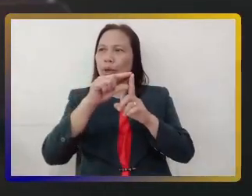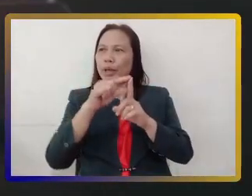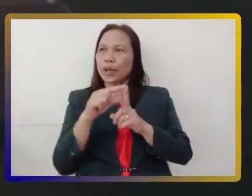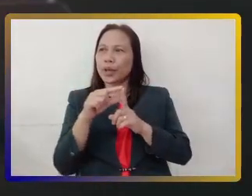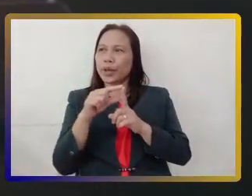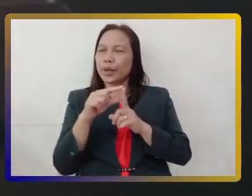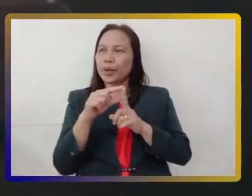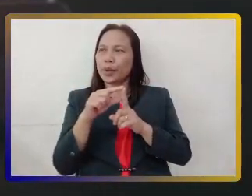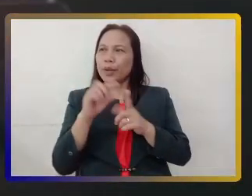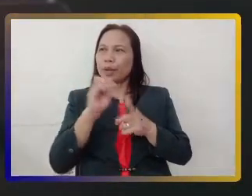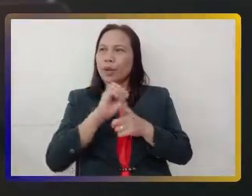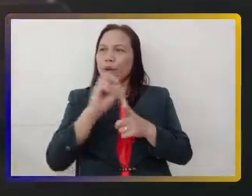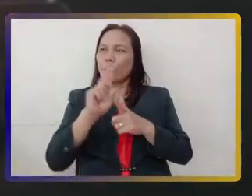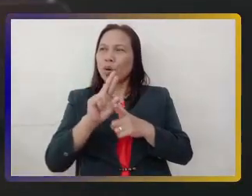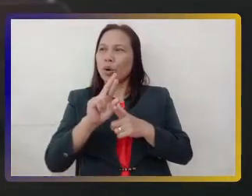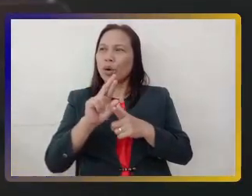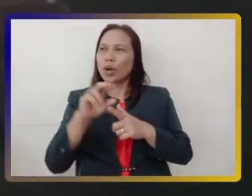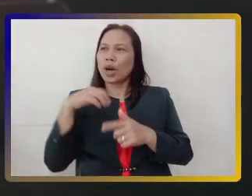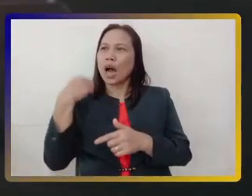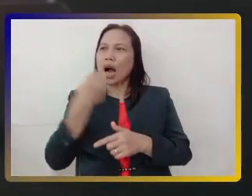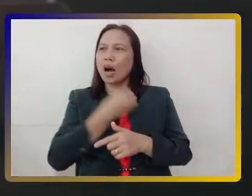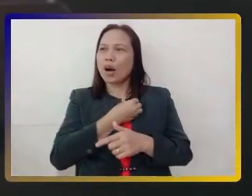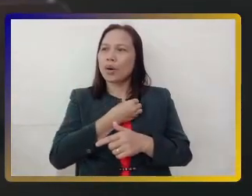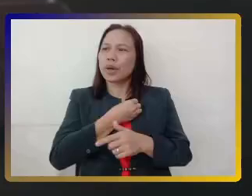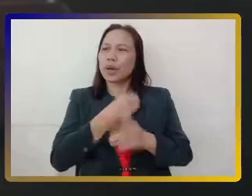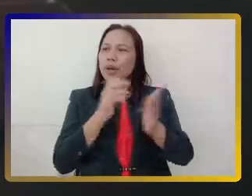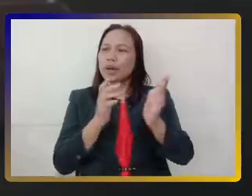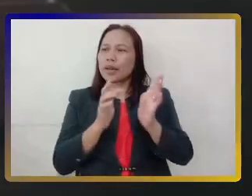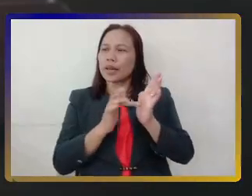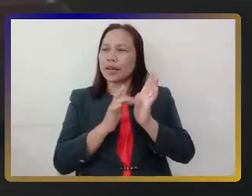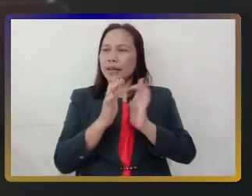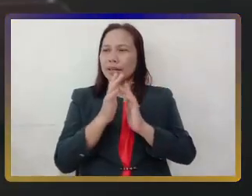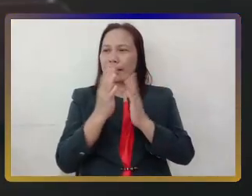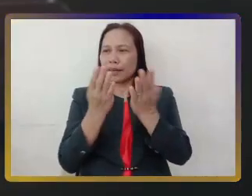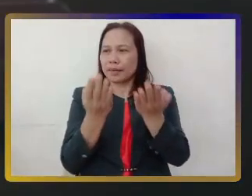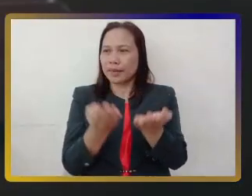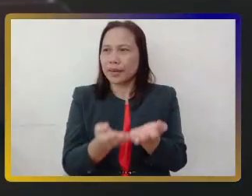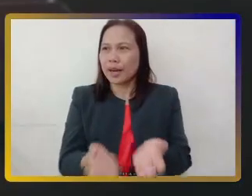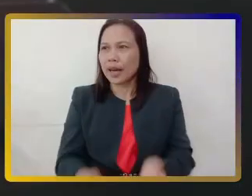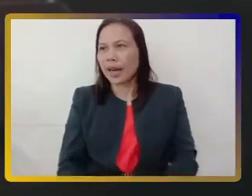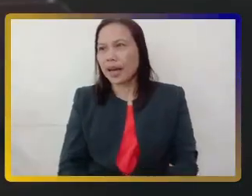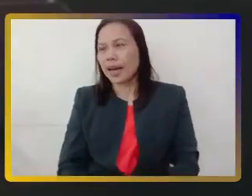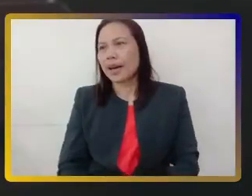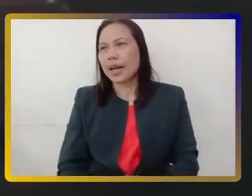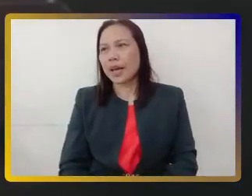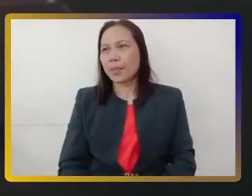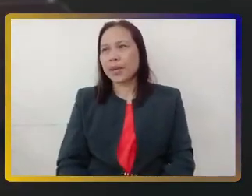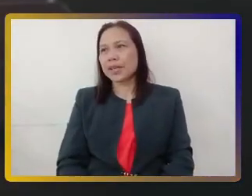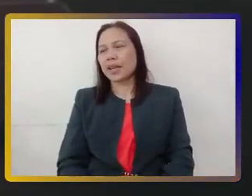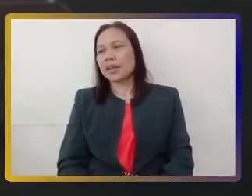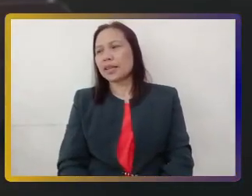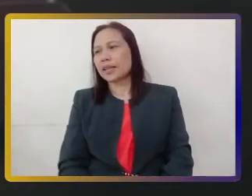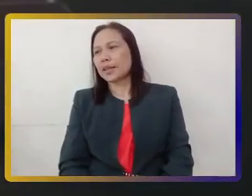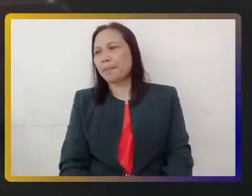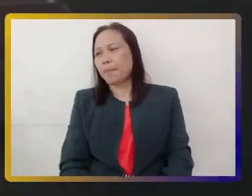by Word or are come on read it or